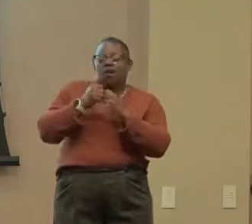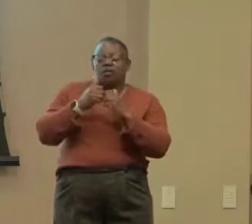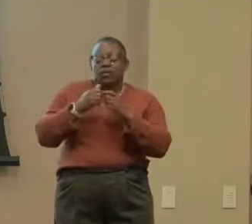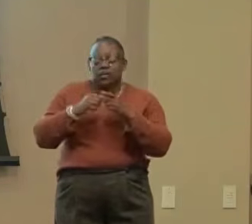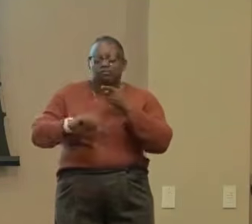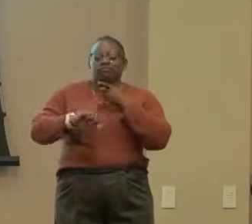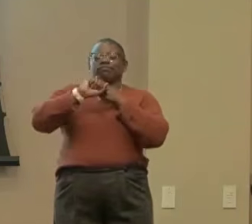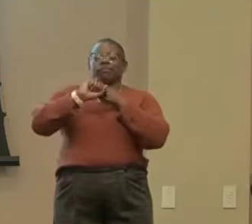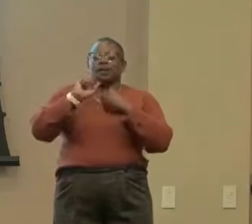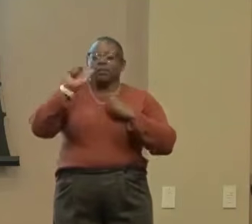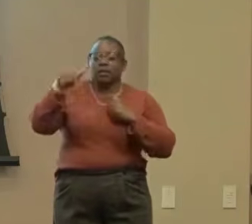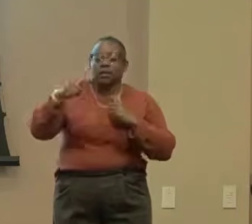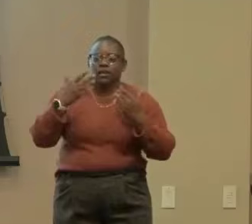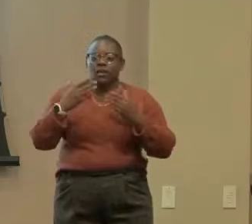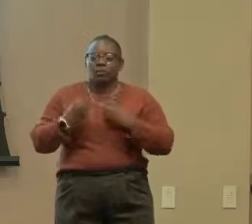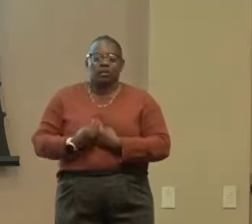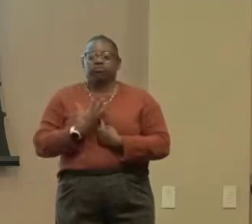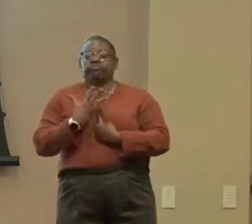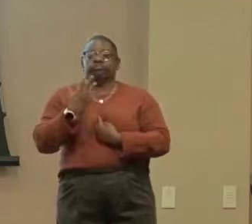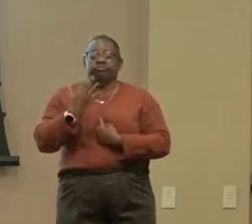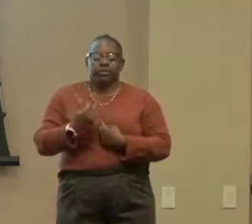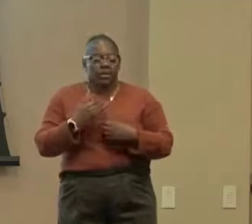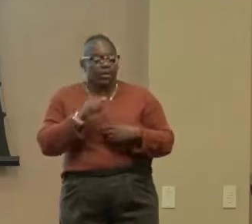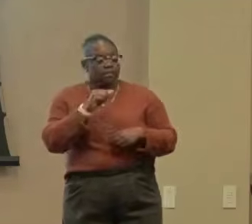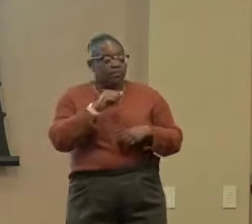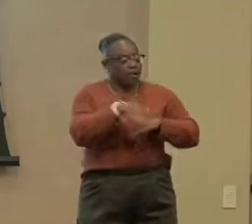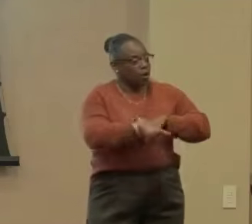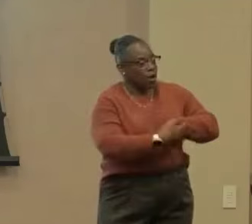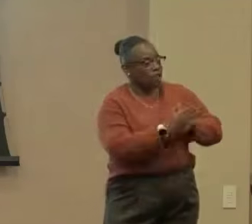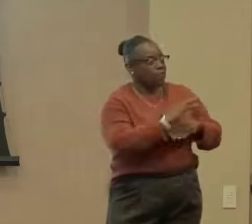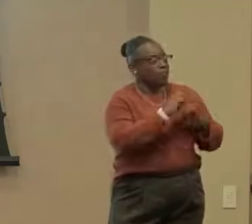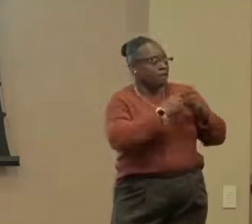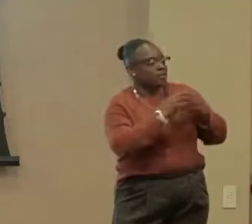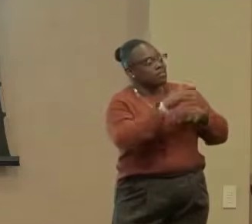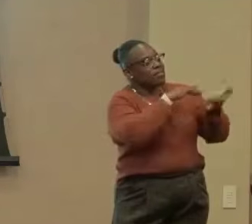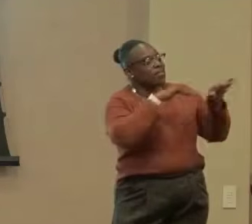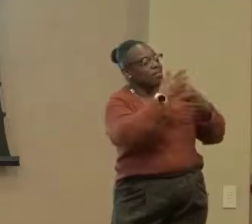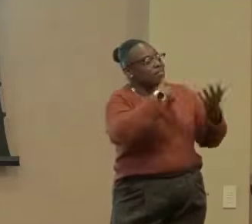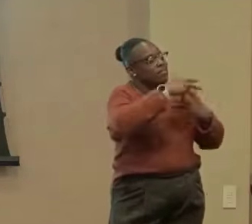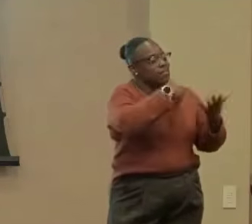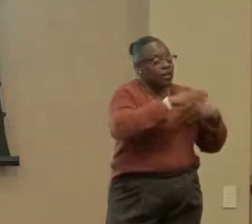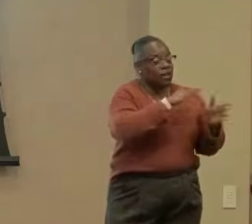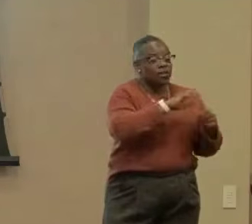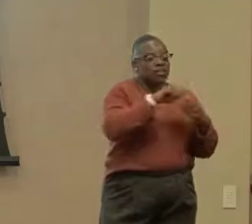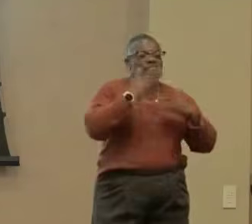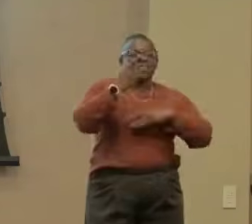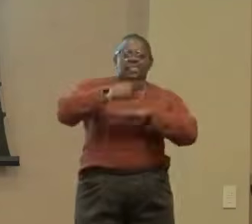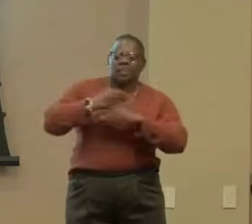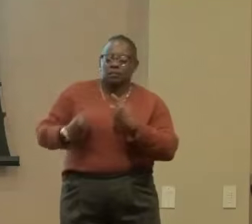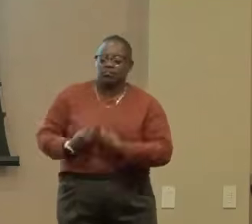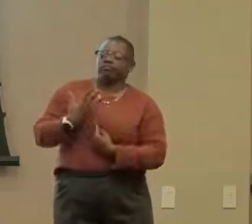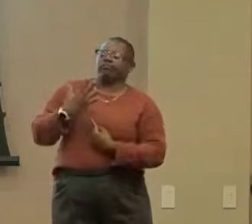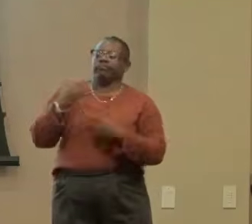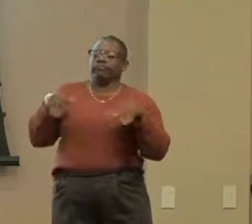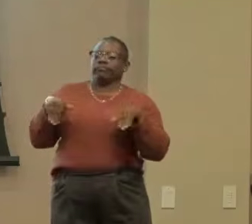later? Am I going to be flaring tomorrow if I go out tonight for mom's night or with friends? Same thing with work, like communicating